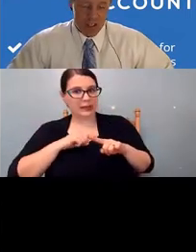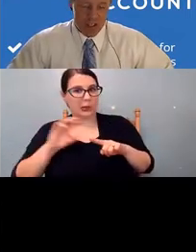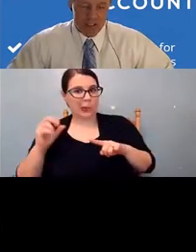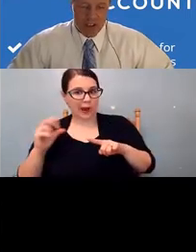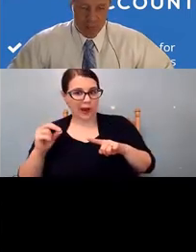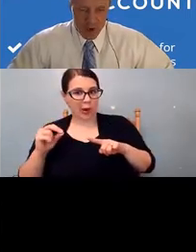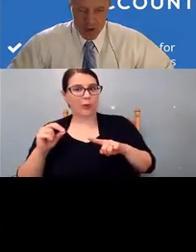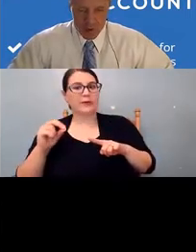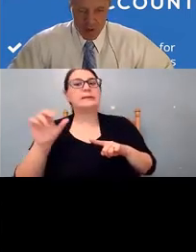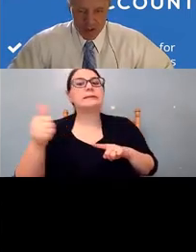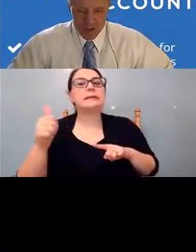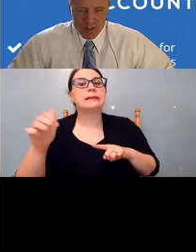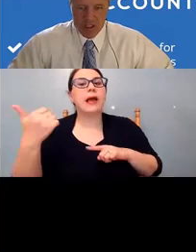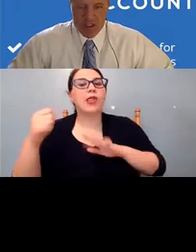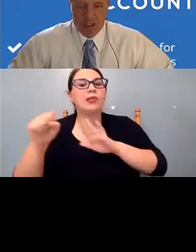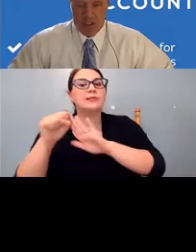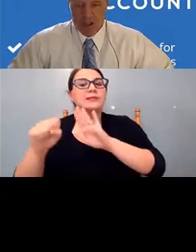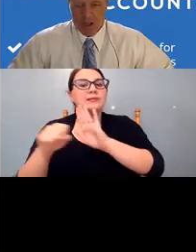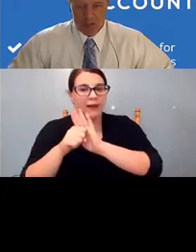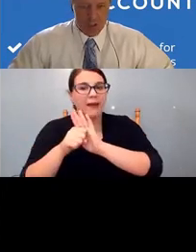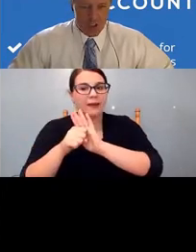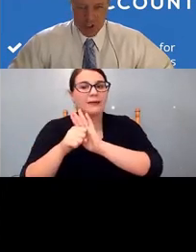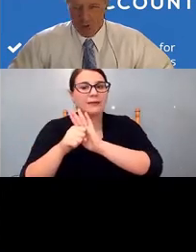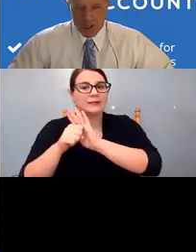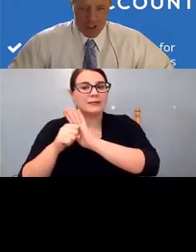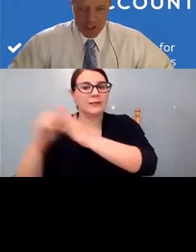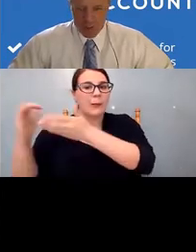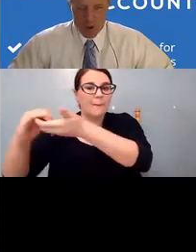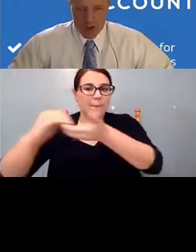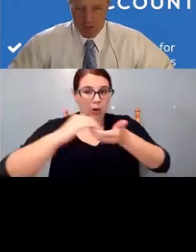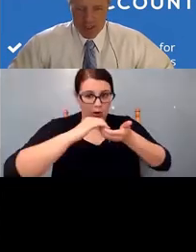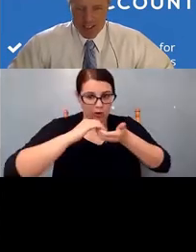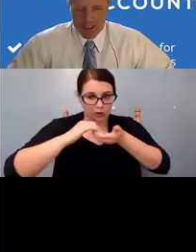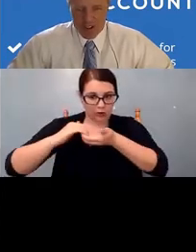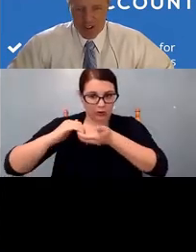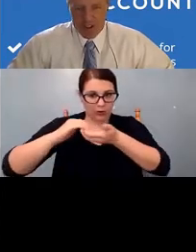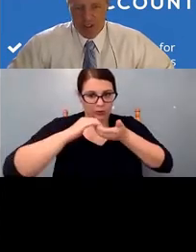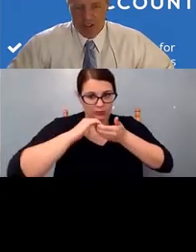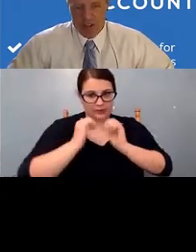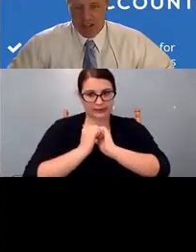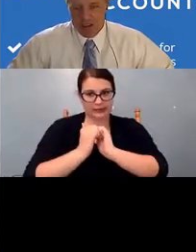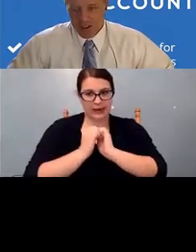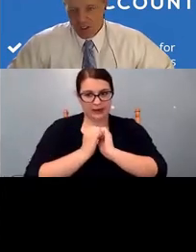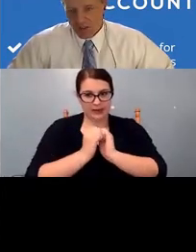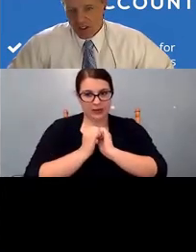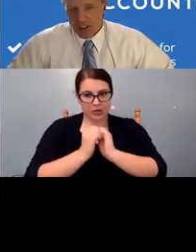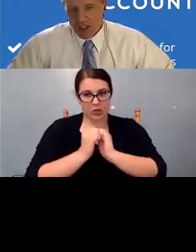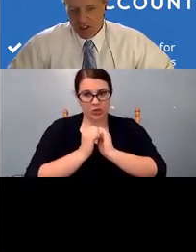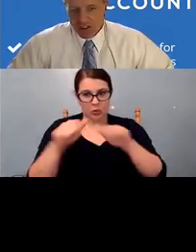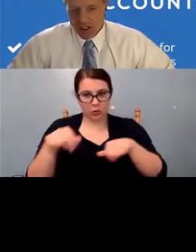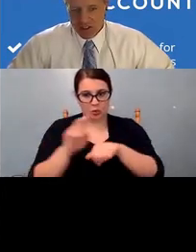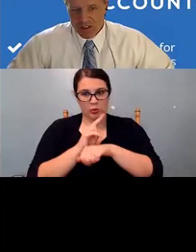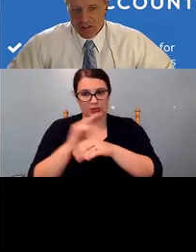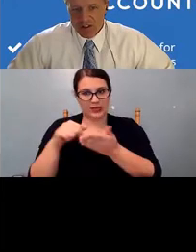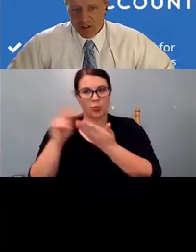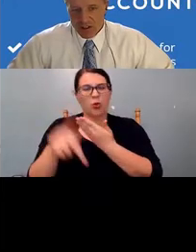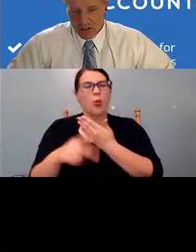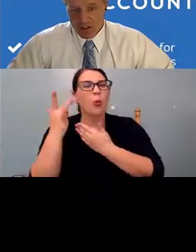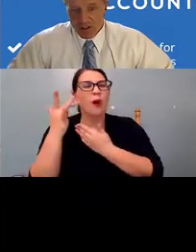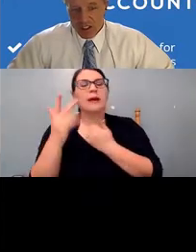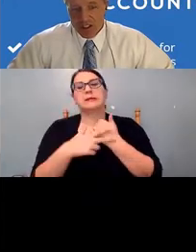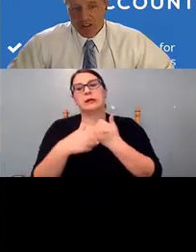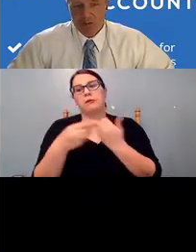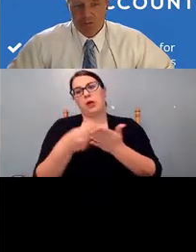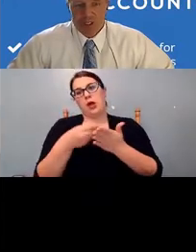other states, have partnered with us to utilize this program together at significant cost savings to